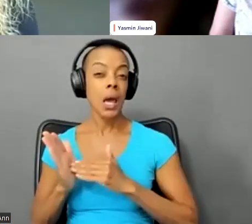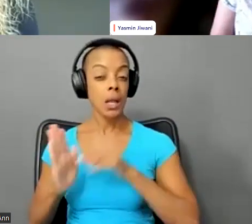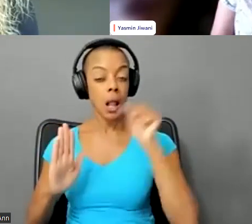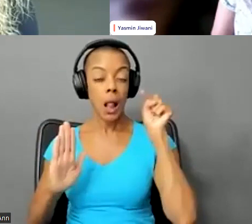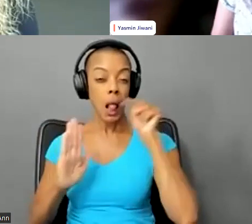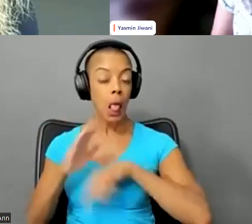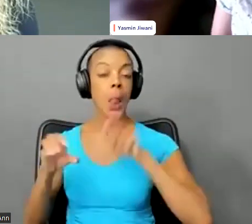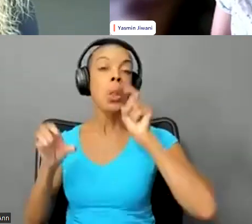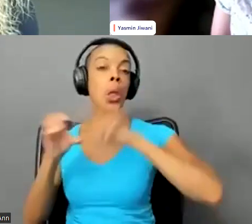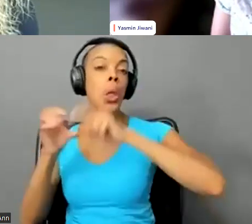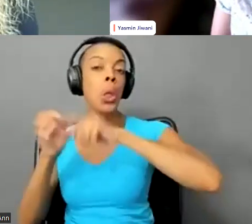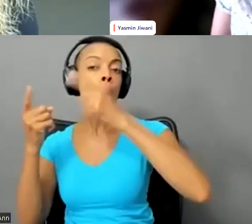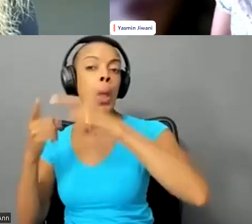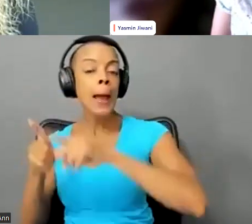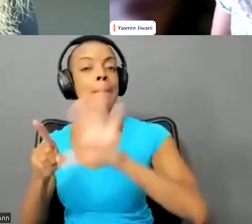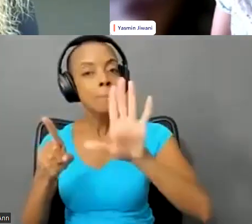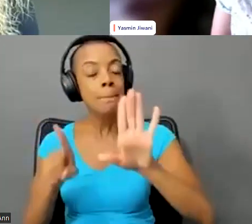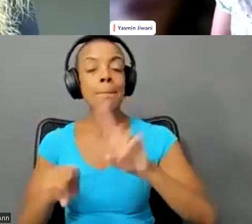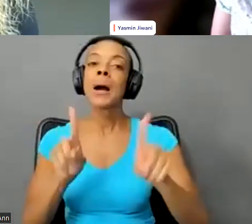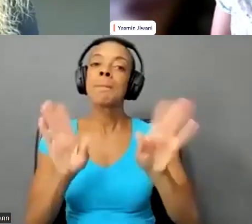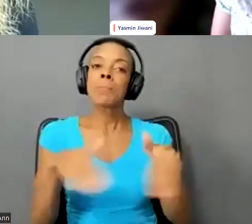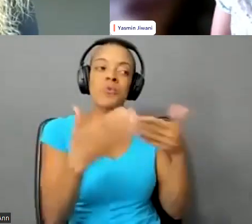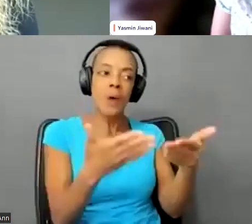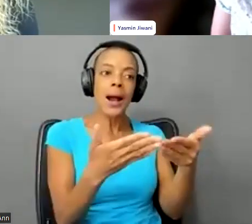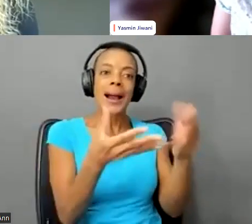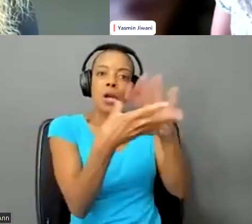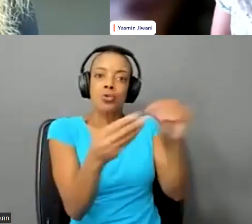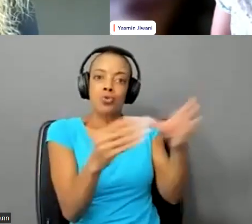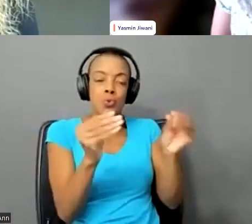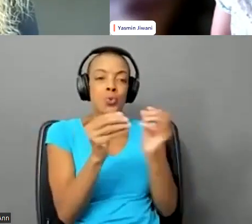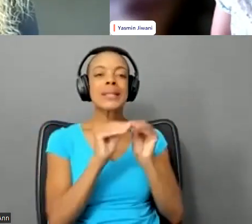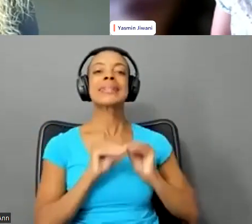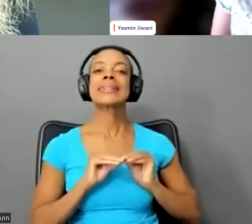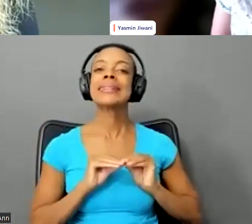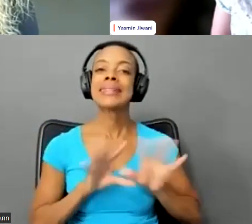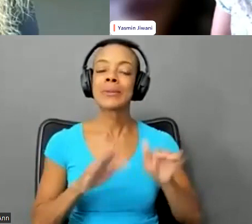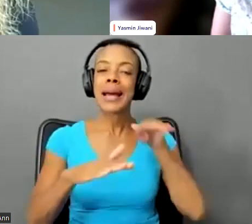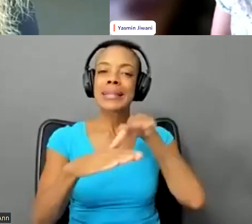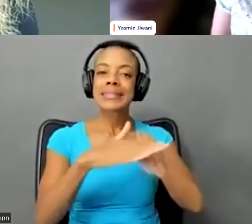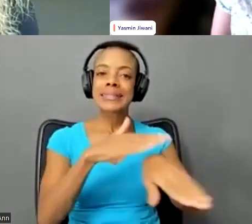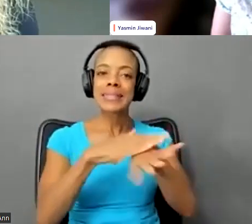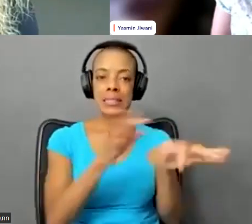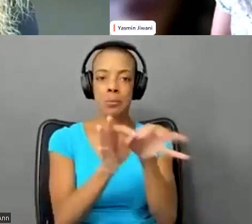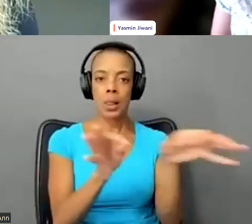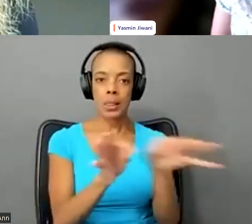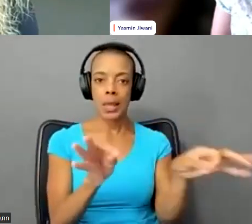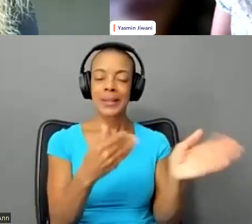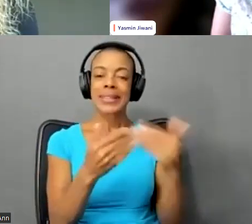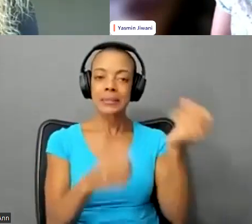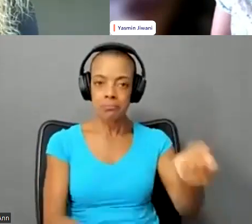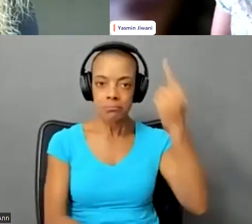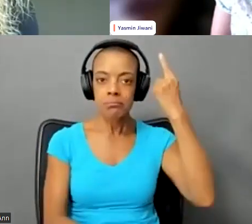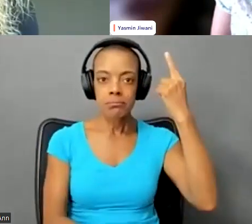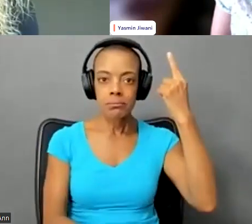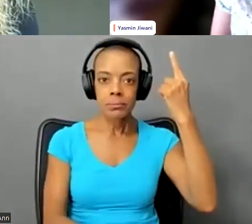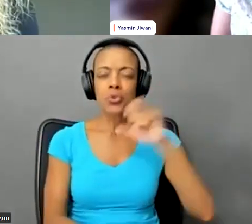alternative narrative, the solutions in really accessible, concrete language that they don't have to